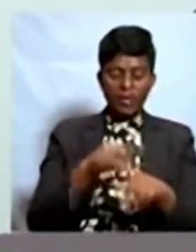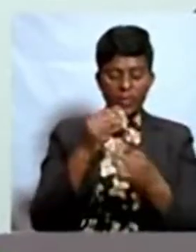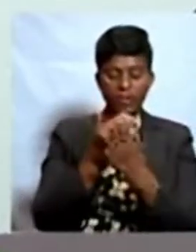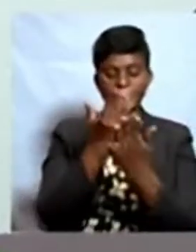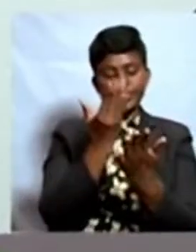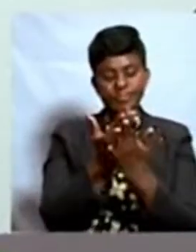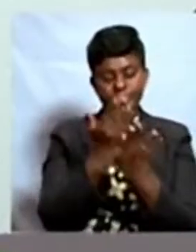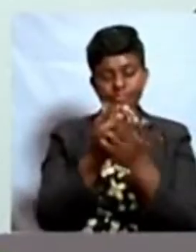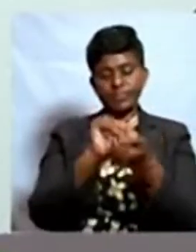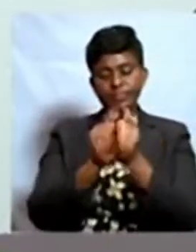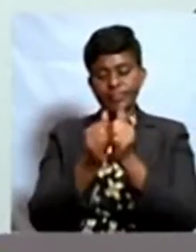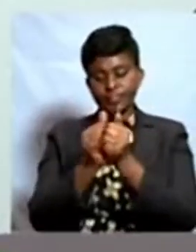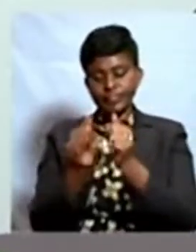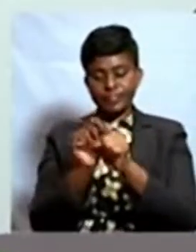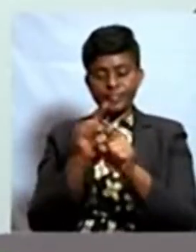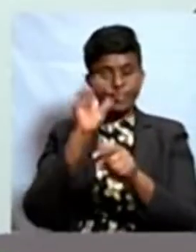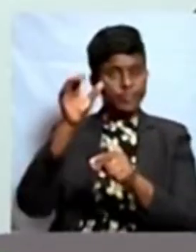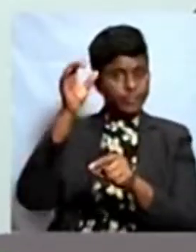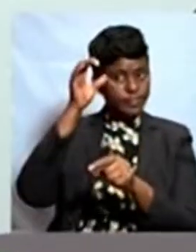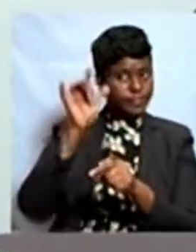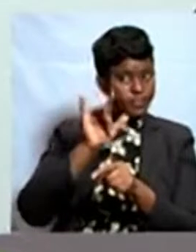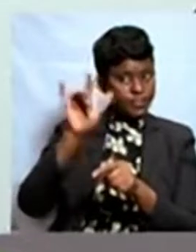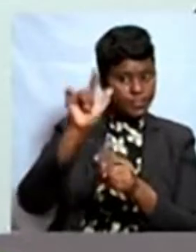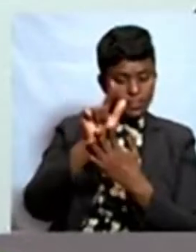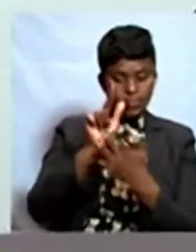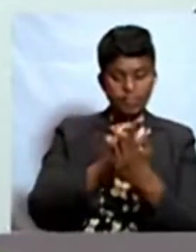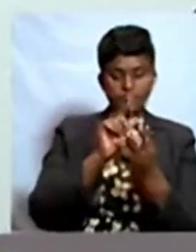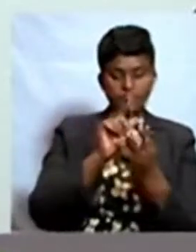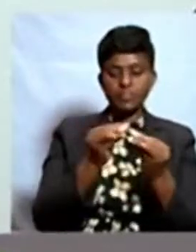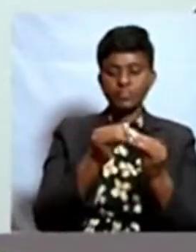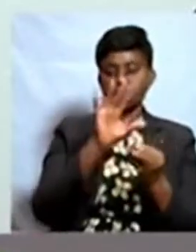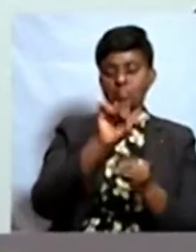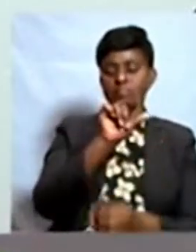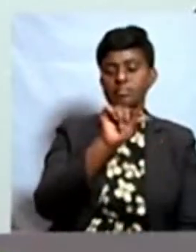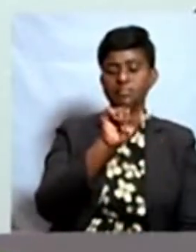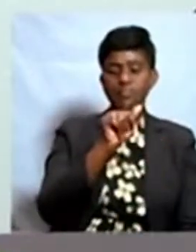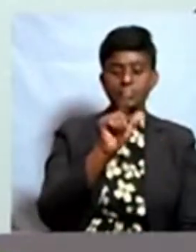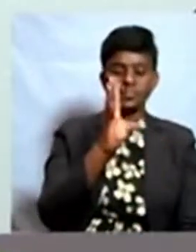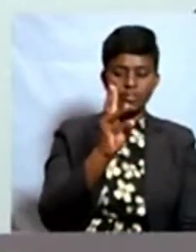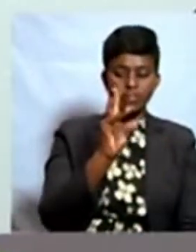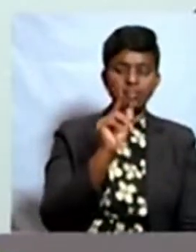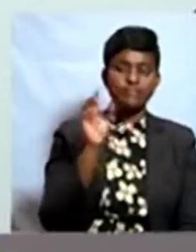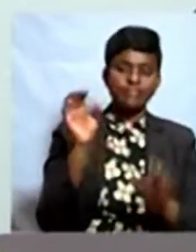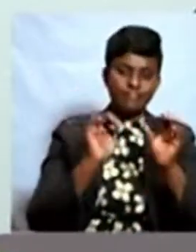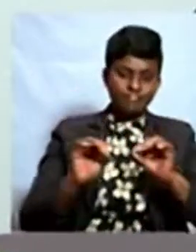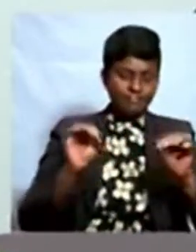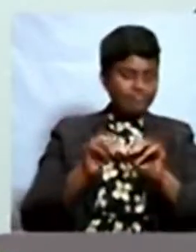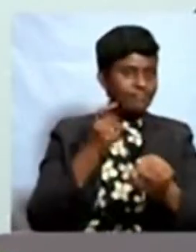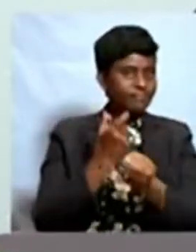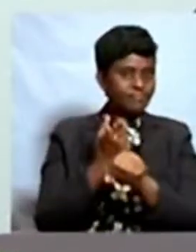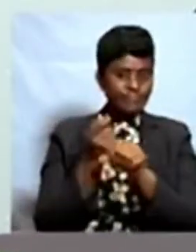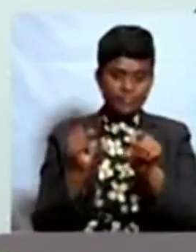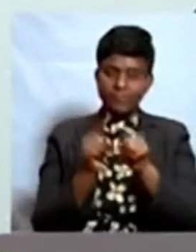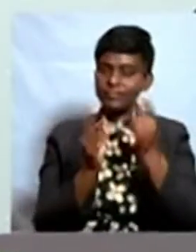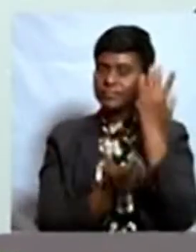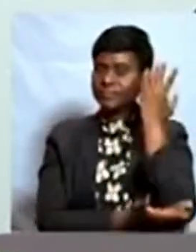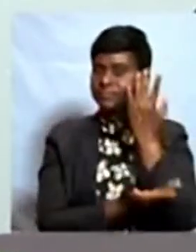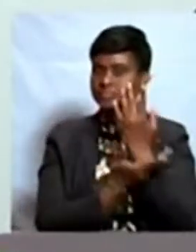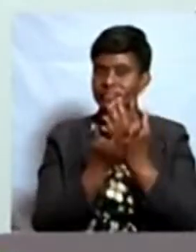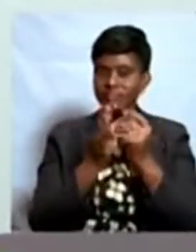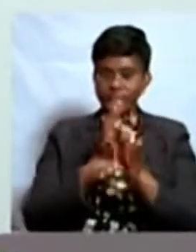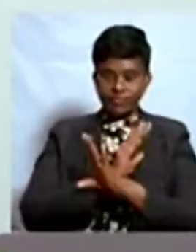proposed amendments to the Civil Aviation Act number 5 of 2016 are non-contentious and will enhance